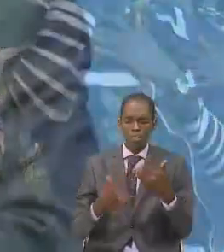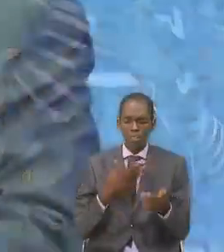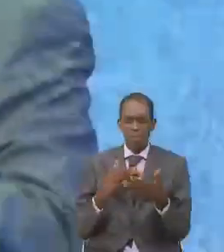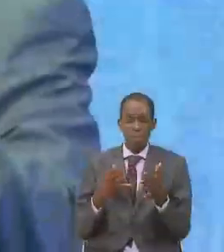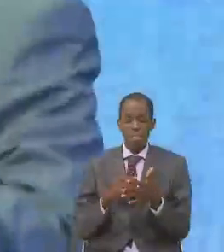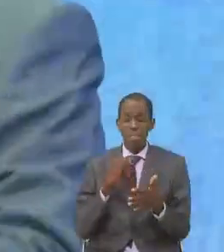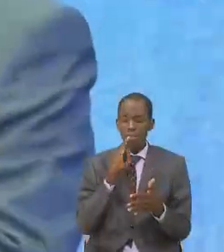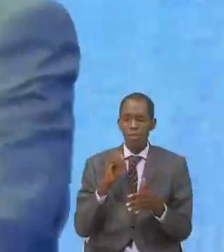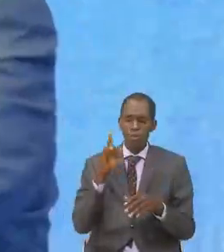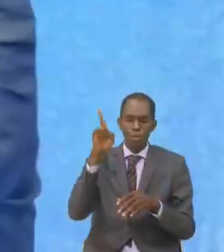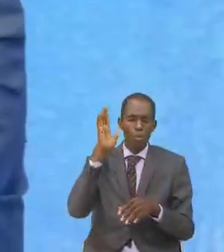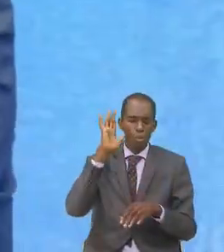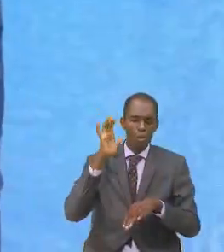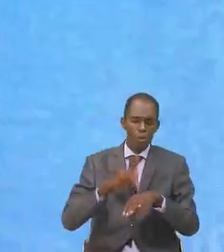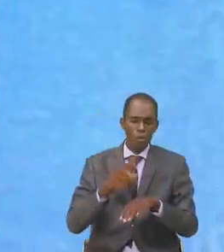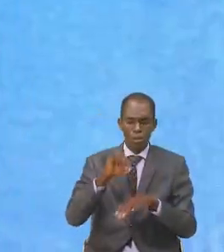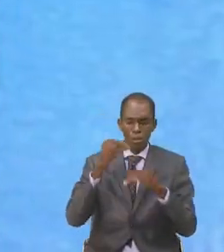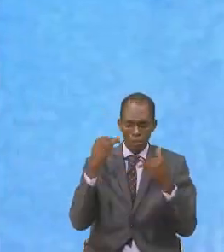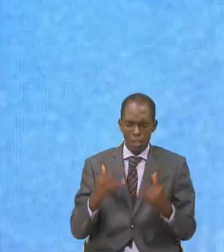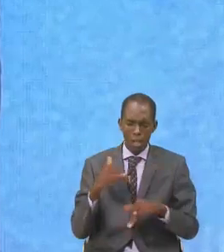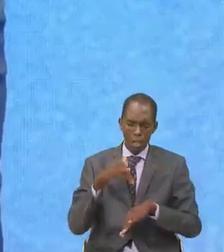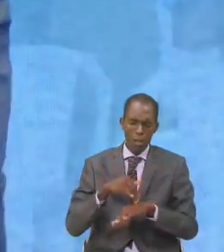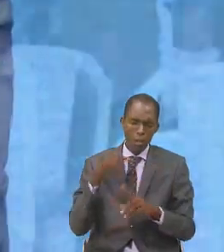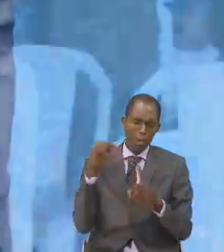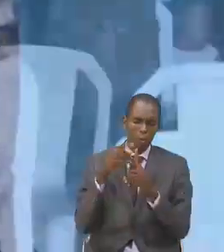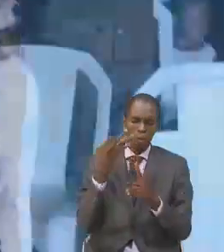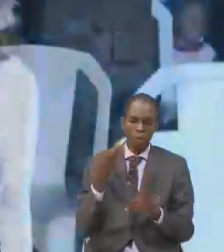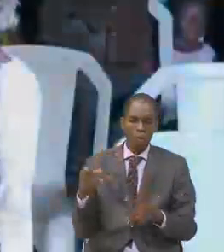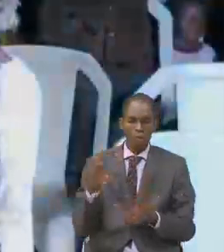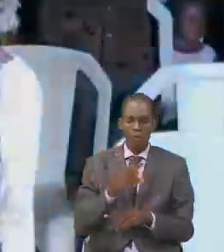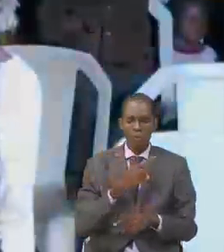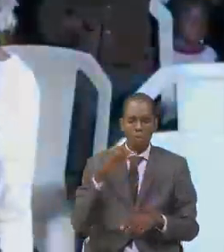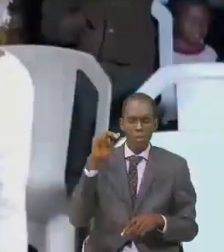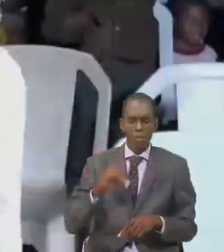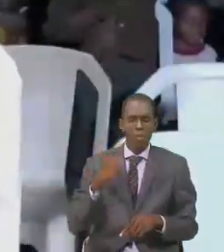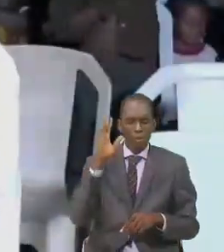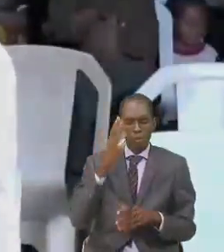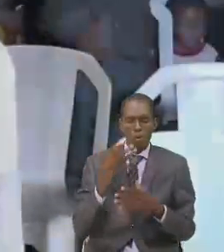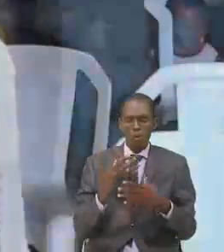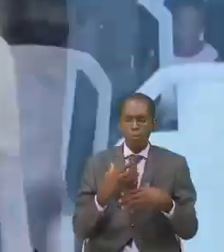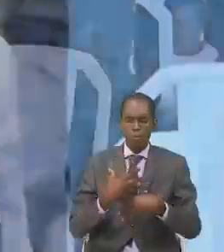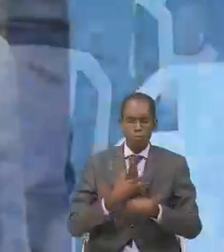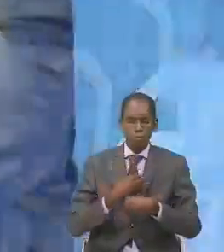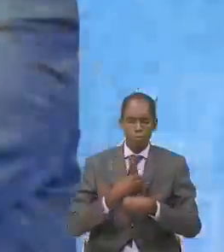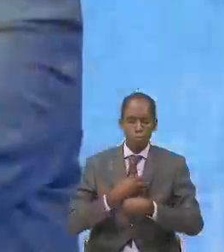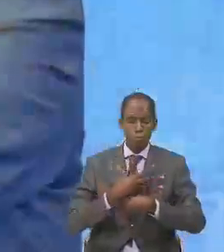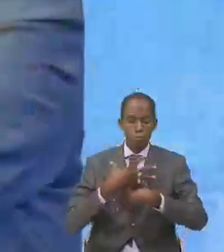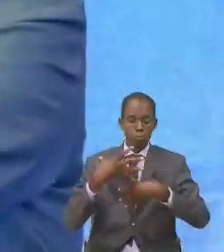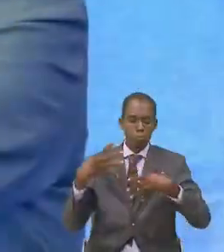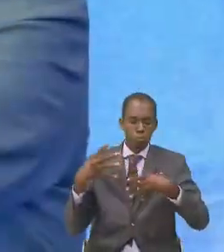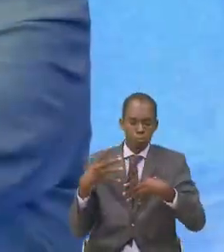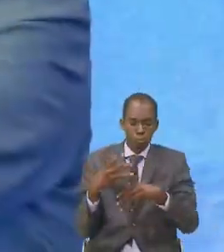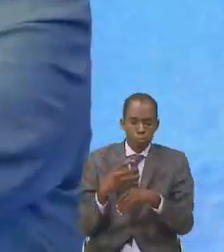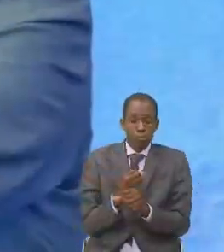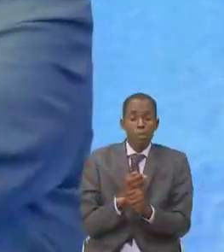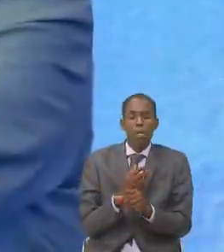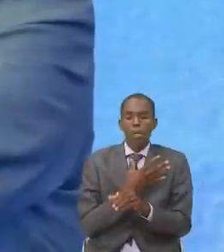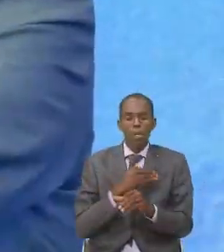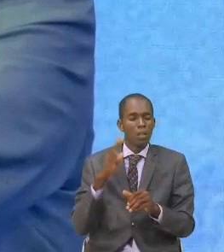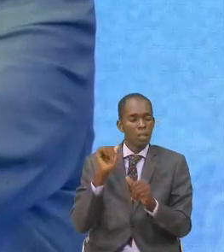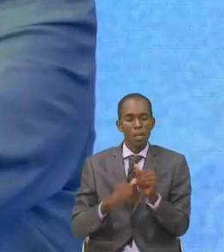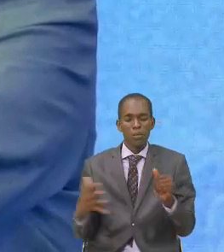body, whatever it is, I pray you touch them now at the point of their need, and I pray you